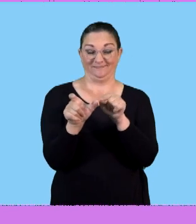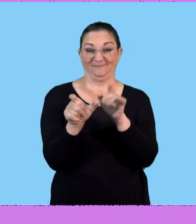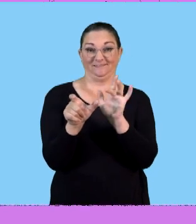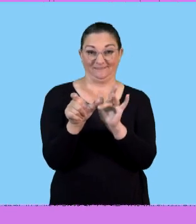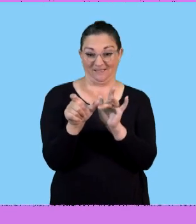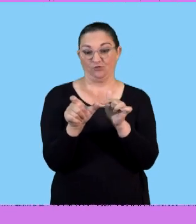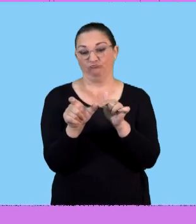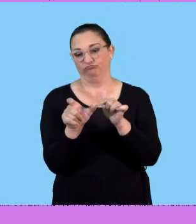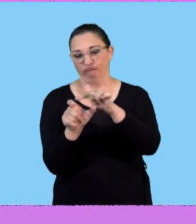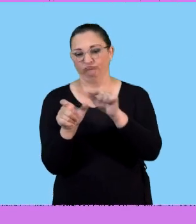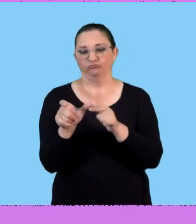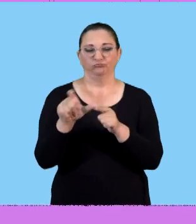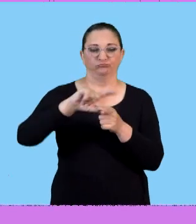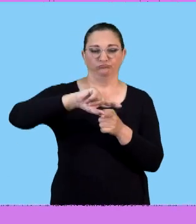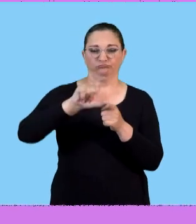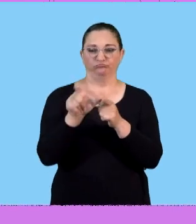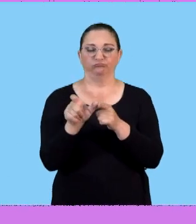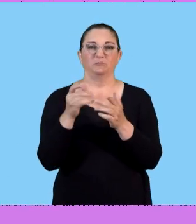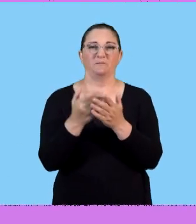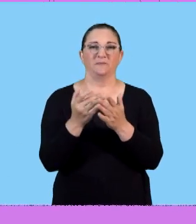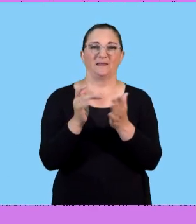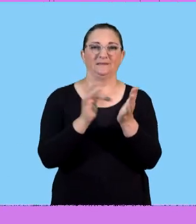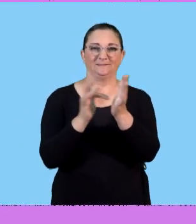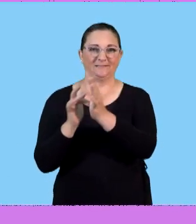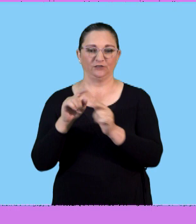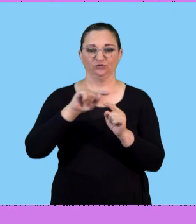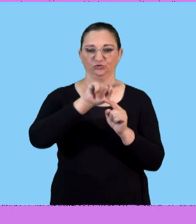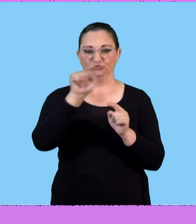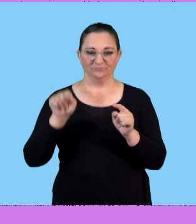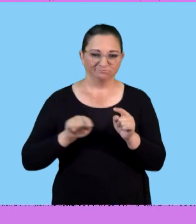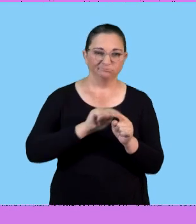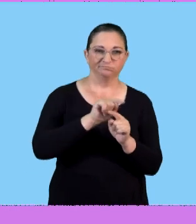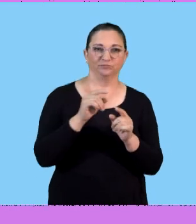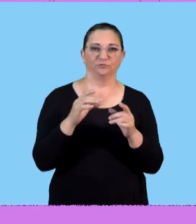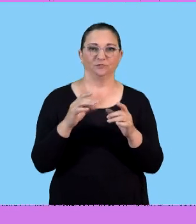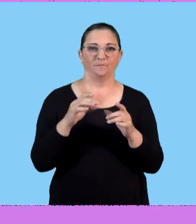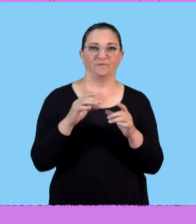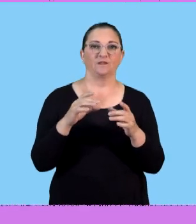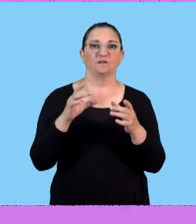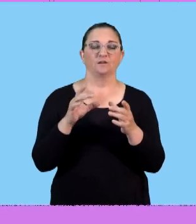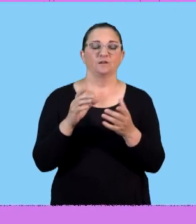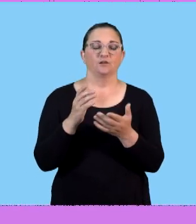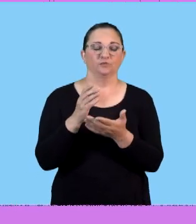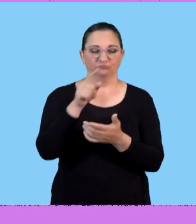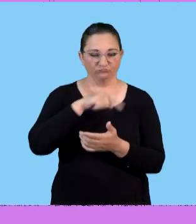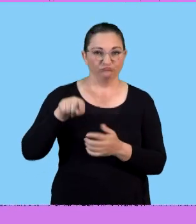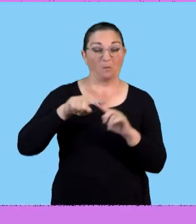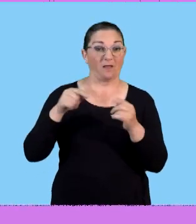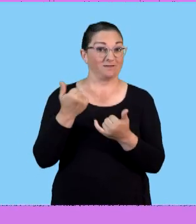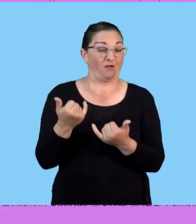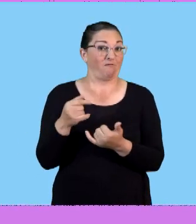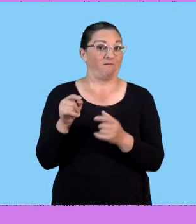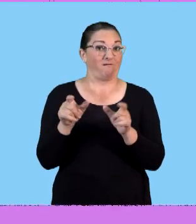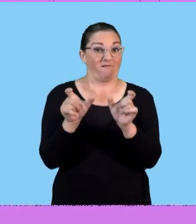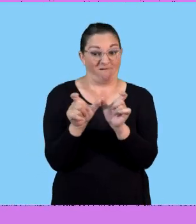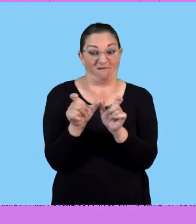of the circle to any point on the circumference of the circle. We also know that radius is half of